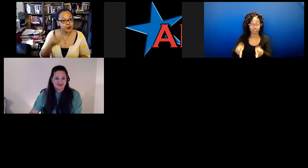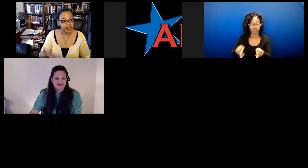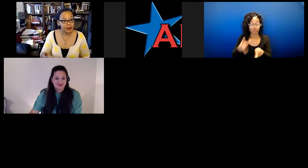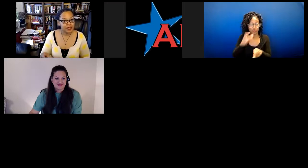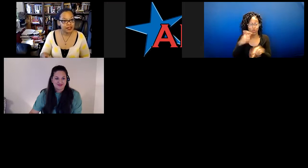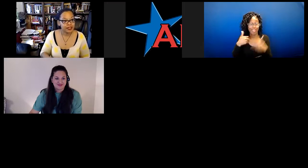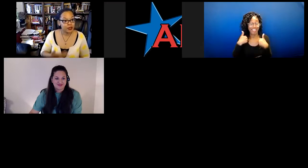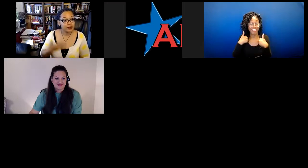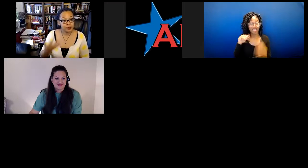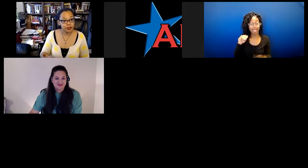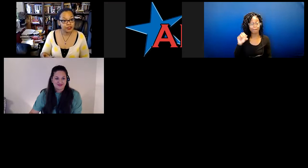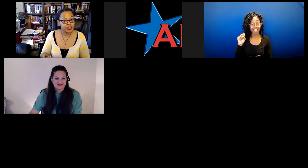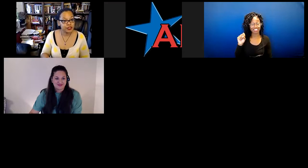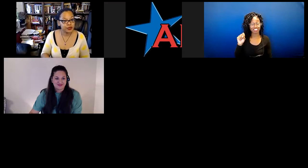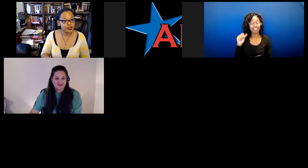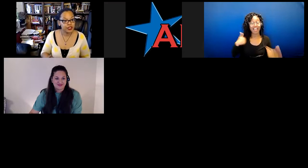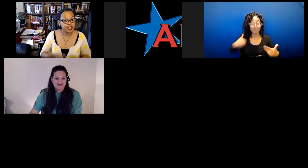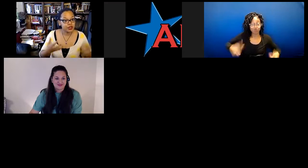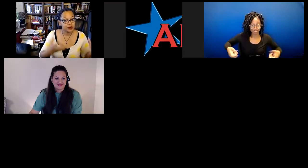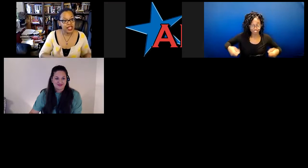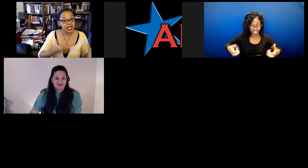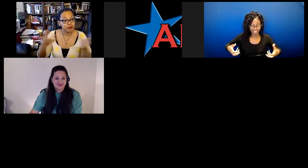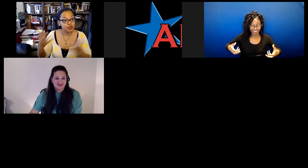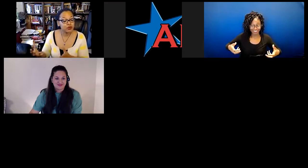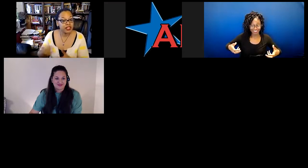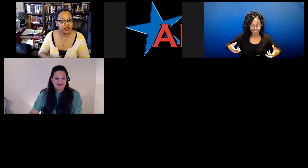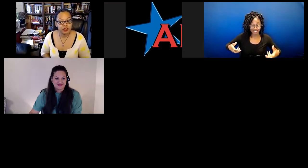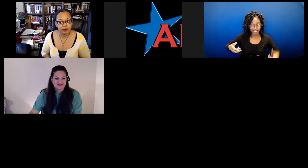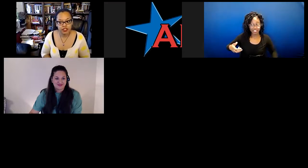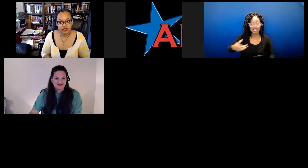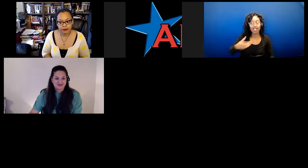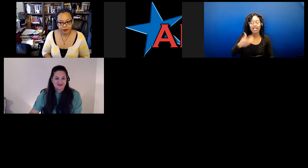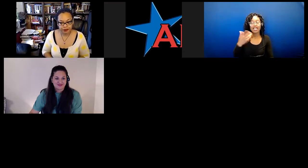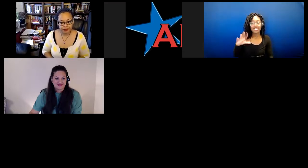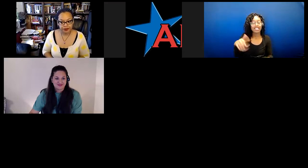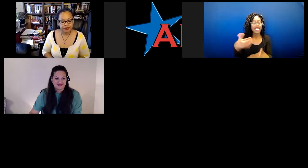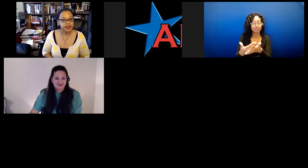who had MS, who was a wheelchair user, who came to that occupation